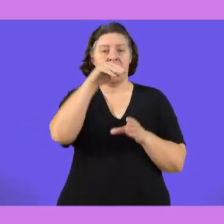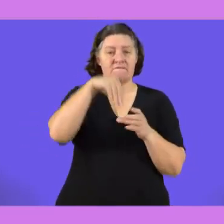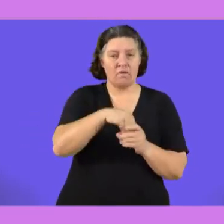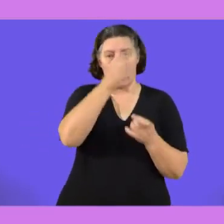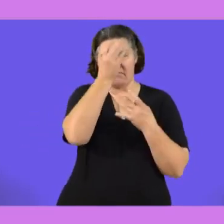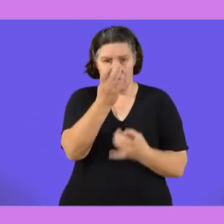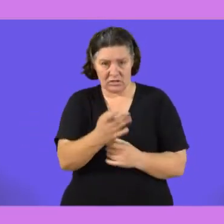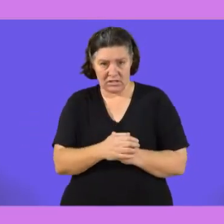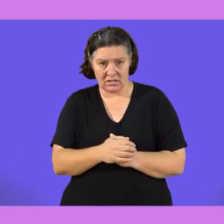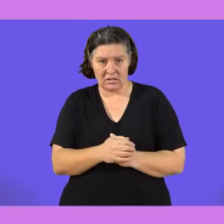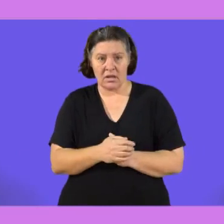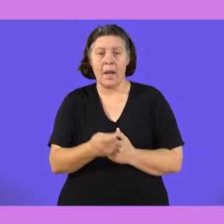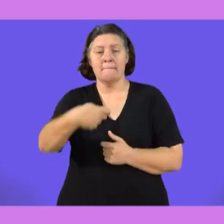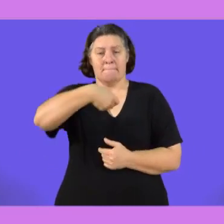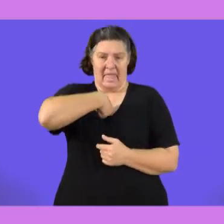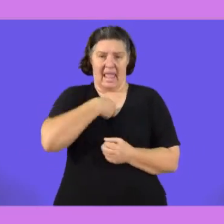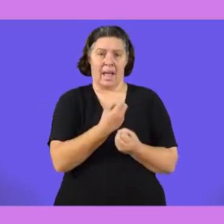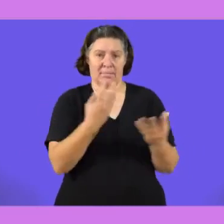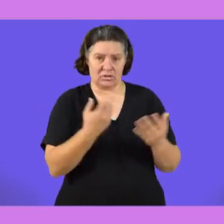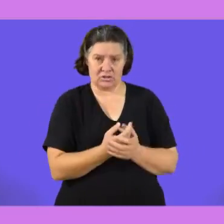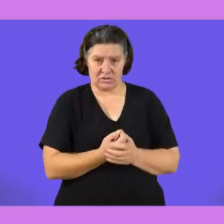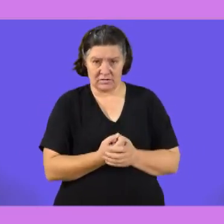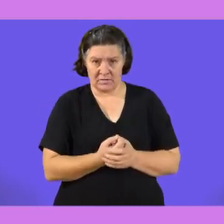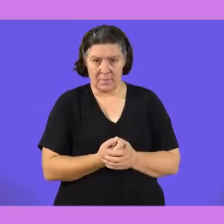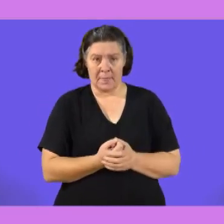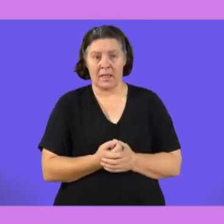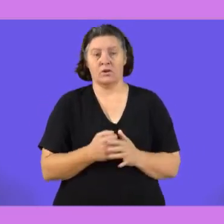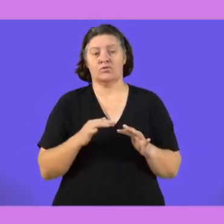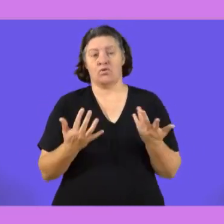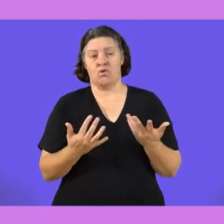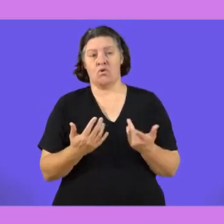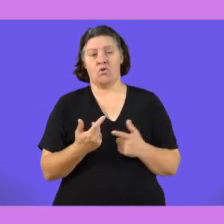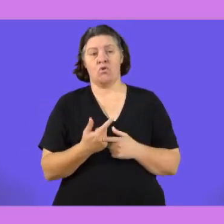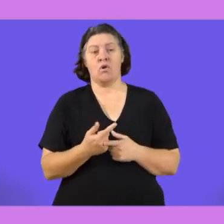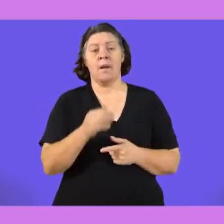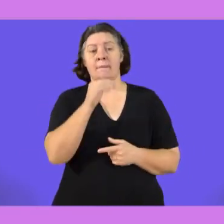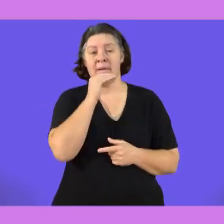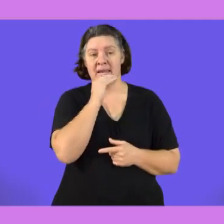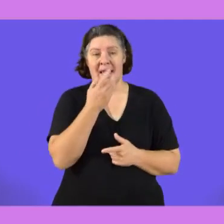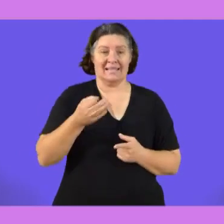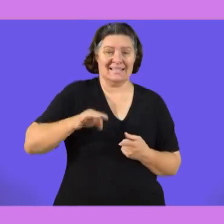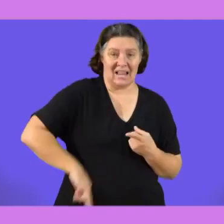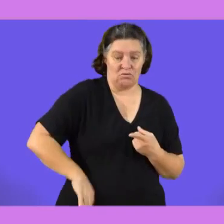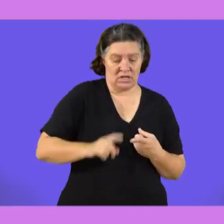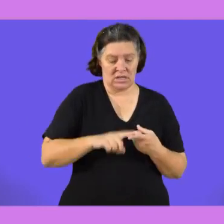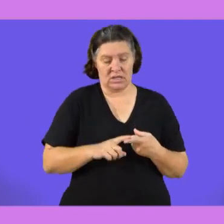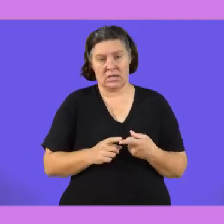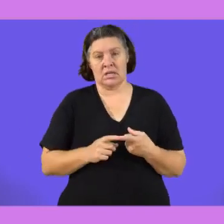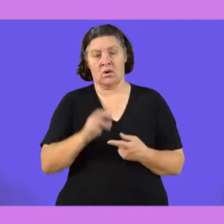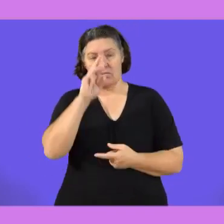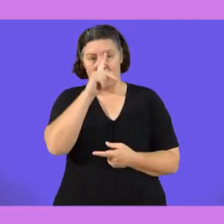document that includes information about remuneration or compensation, right? So that may either be a